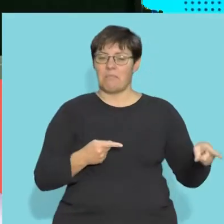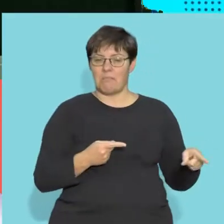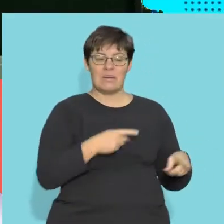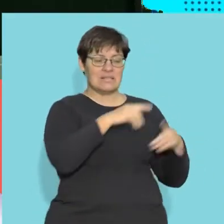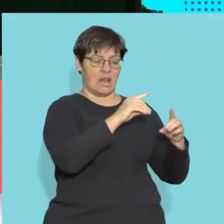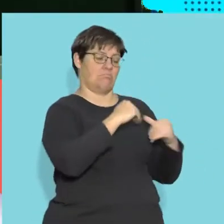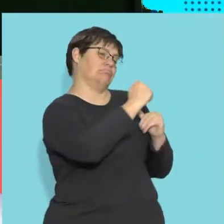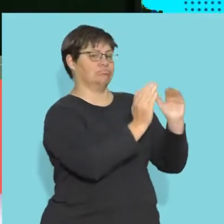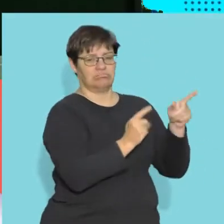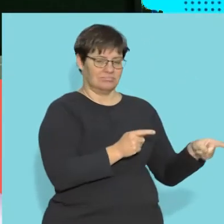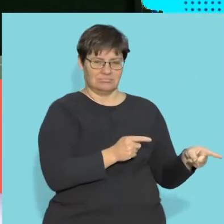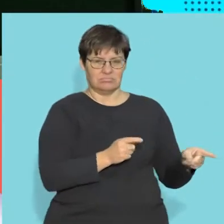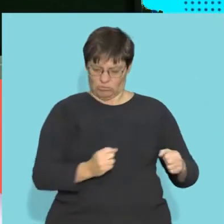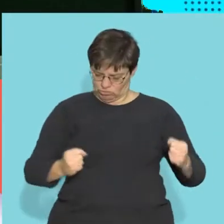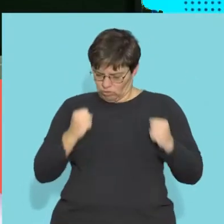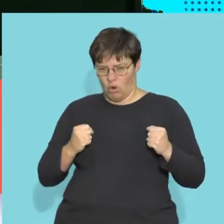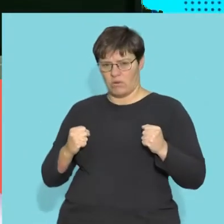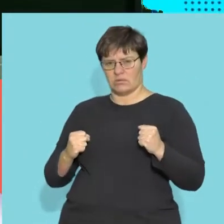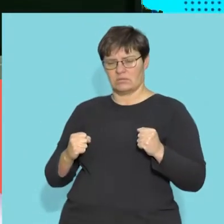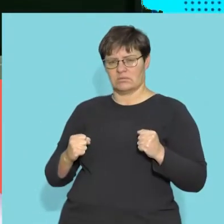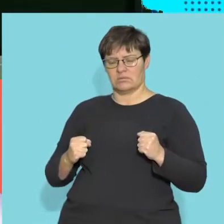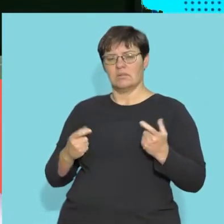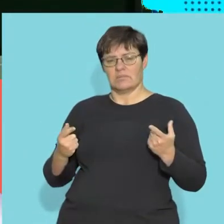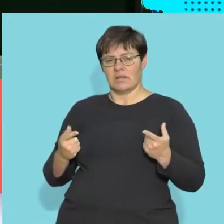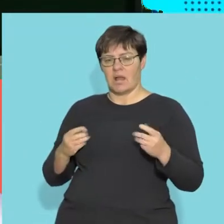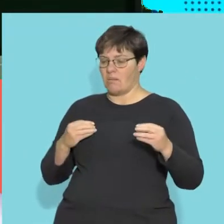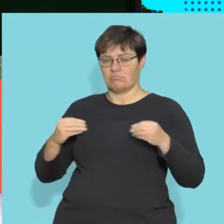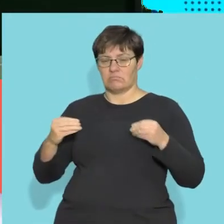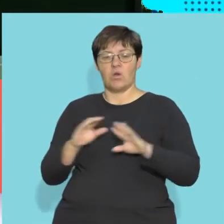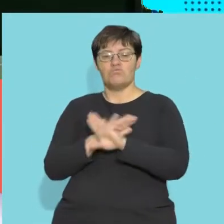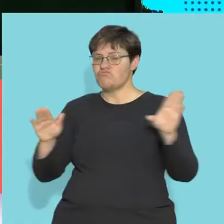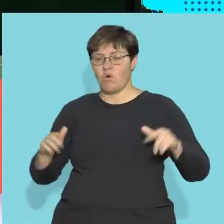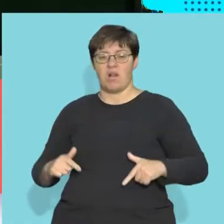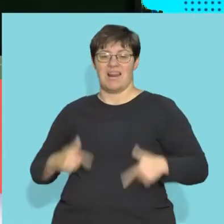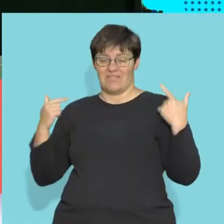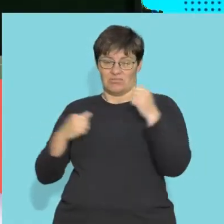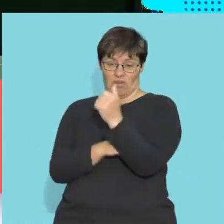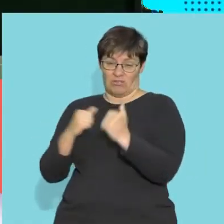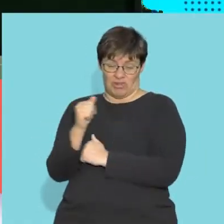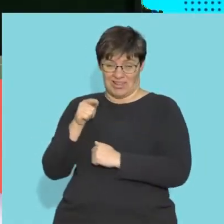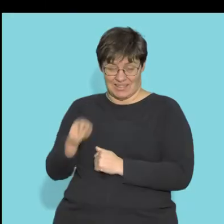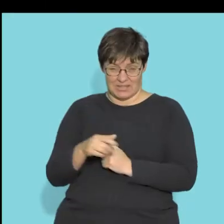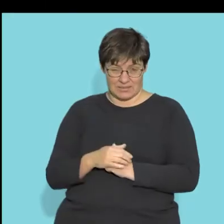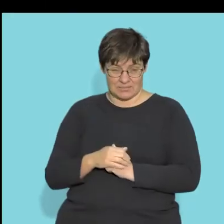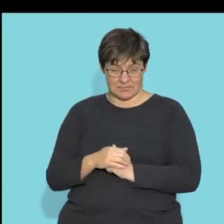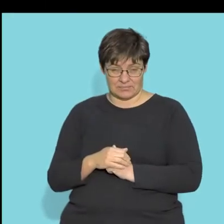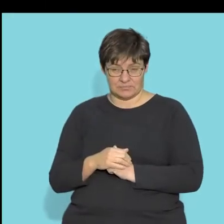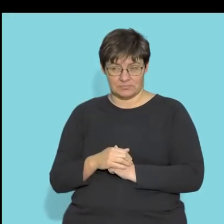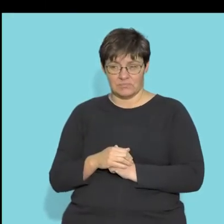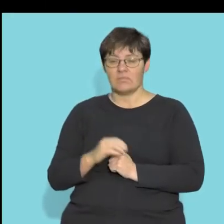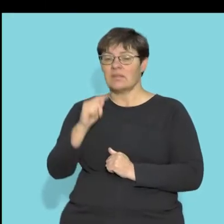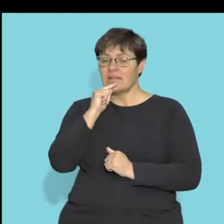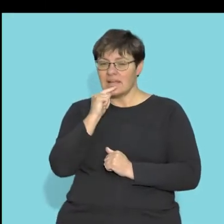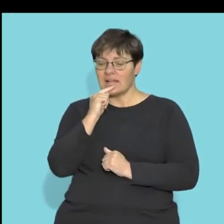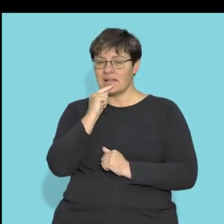that can move, right? It's actually a non-living structure. Now, when I talk about the cell